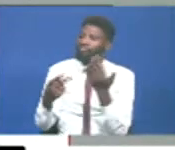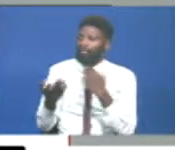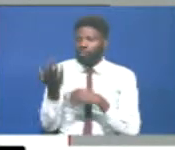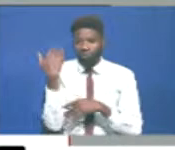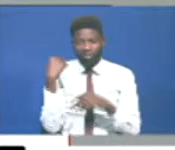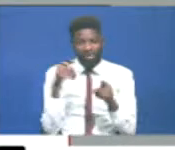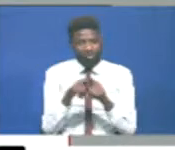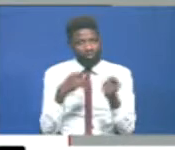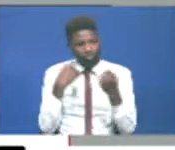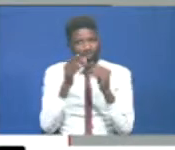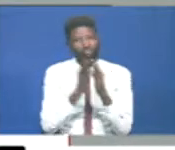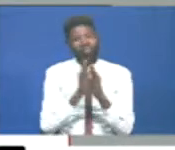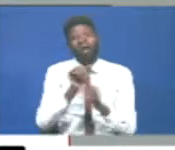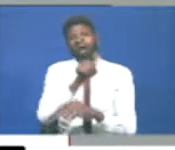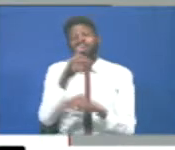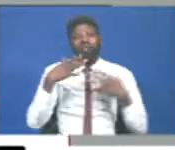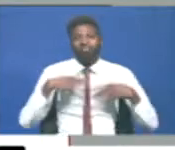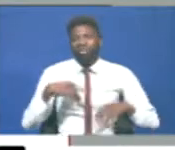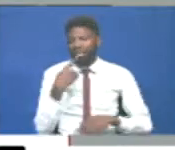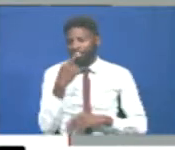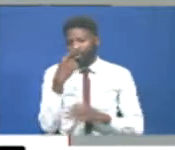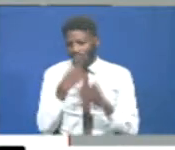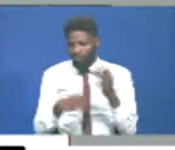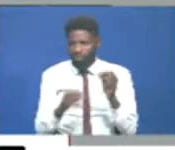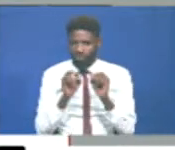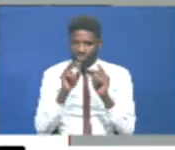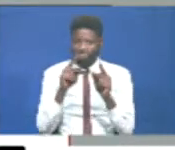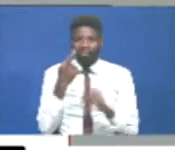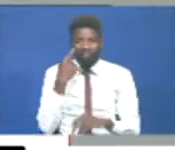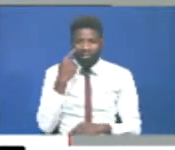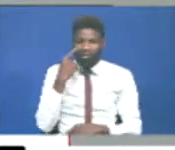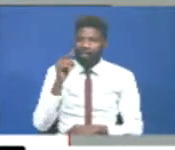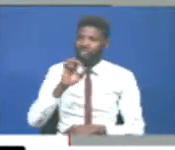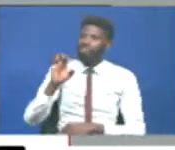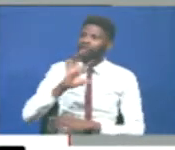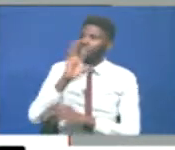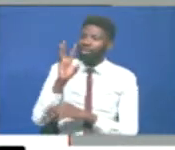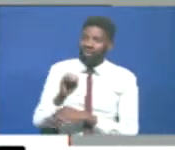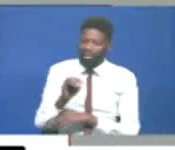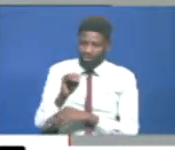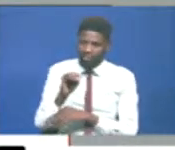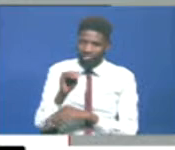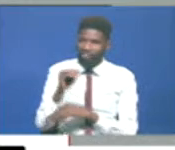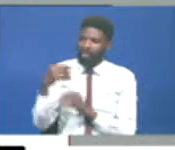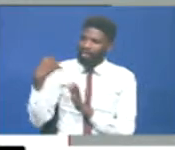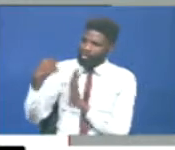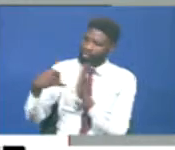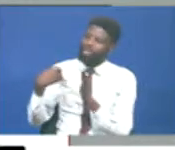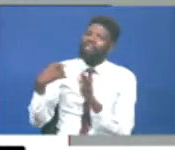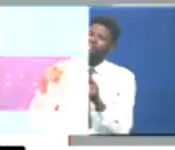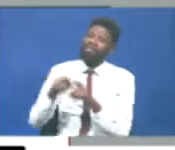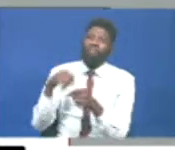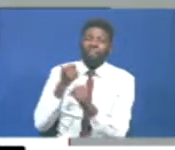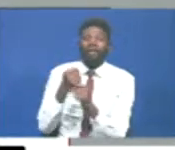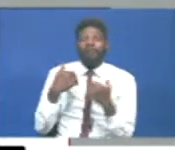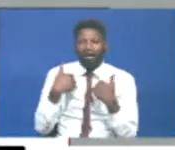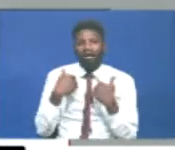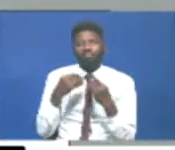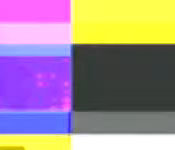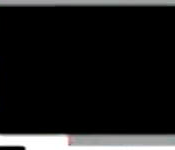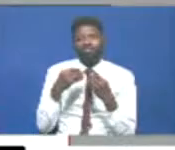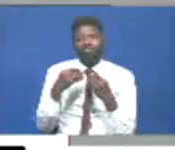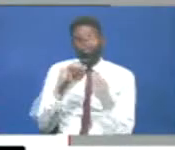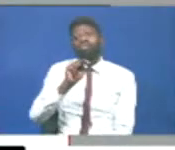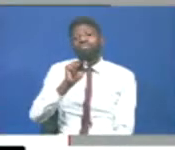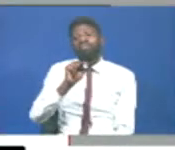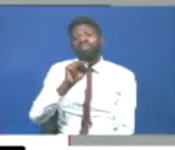they said, look, but you know what? East African Industries is very dominant on this one. And they may kill you. So Unilever may kill you there. And that stuck in the brain